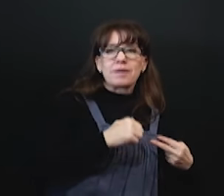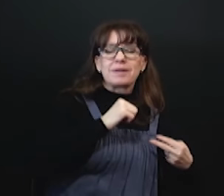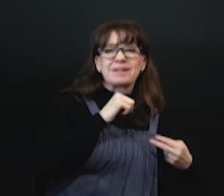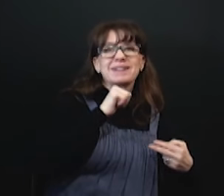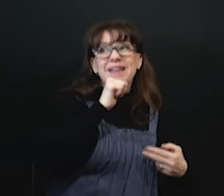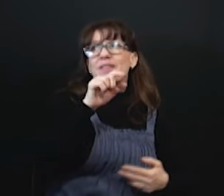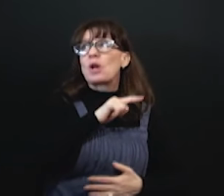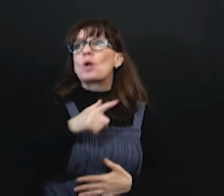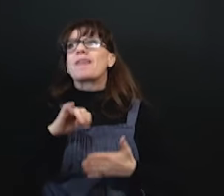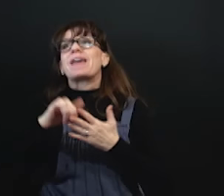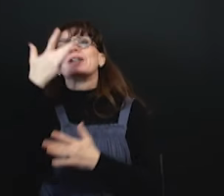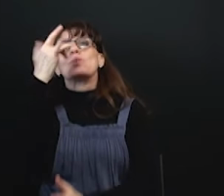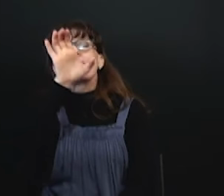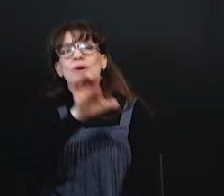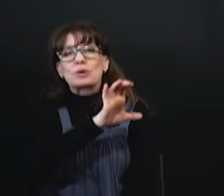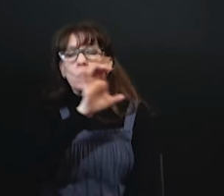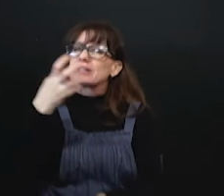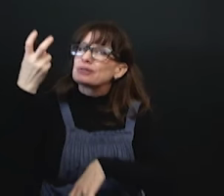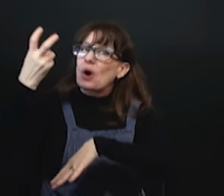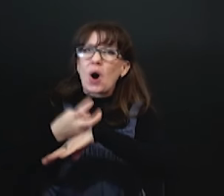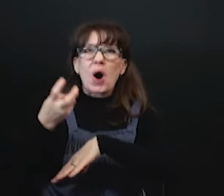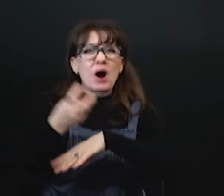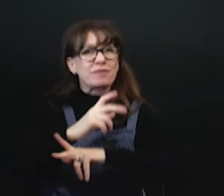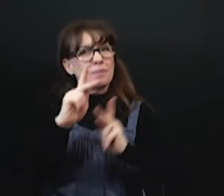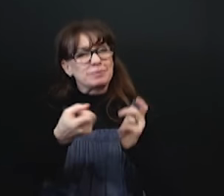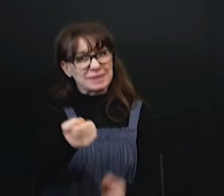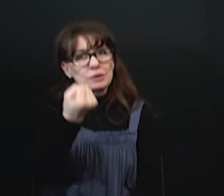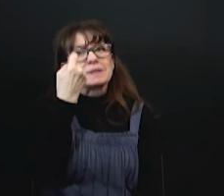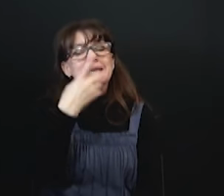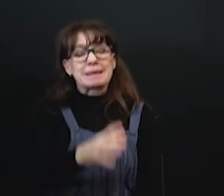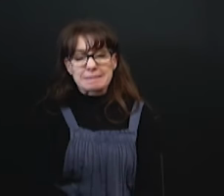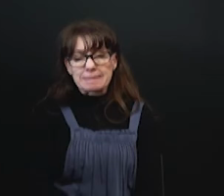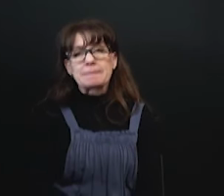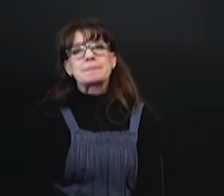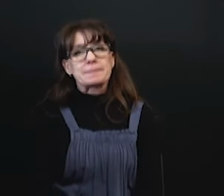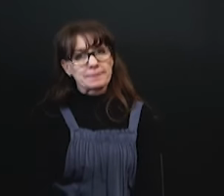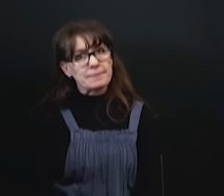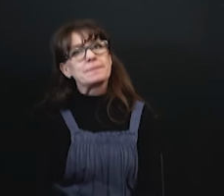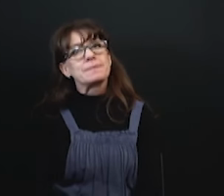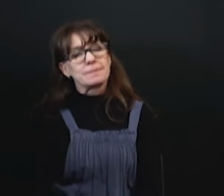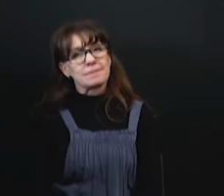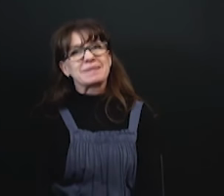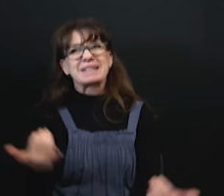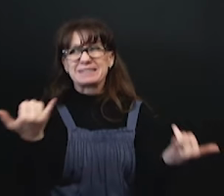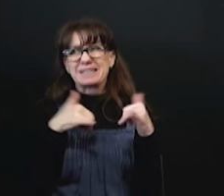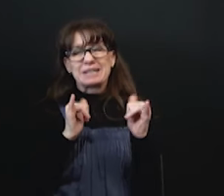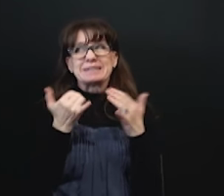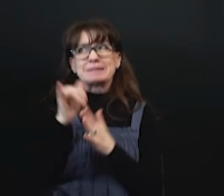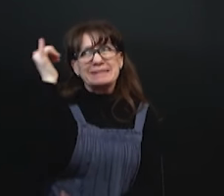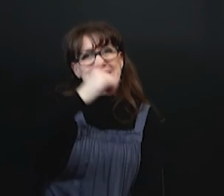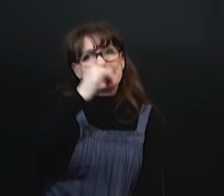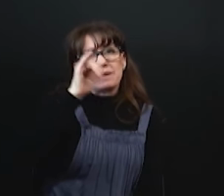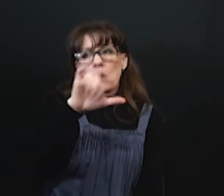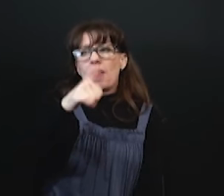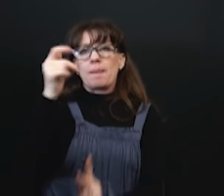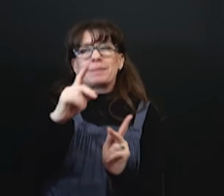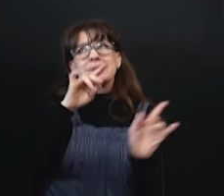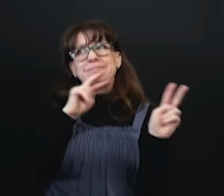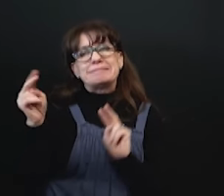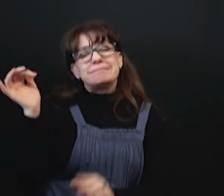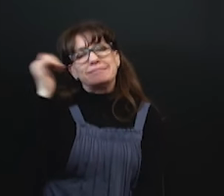Christ remains a stumbling block to so many in this world. That's why it's still seen as pure foolishness to so many others.